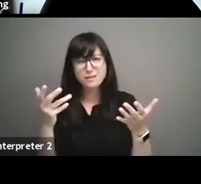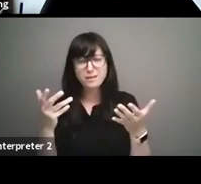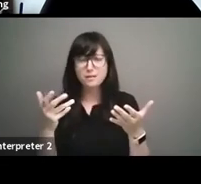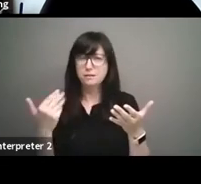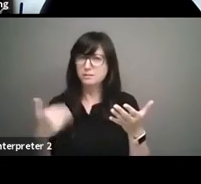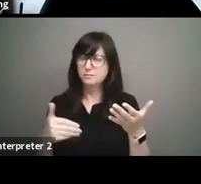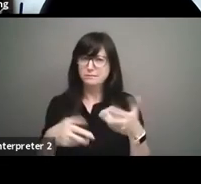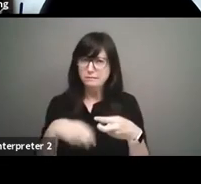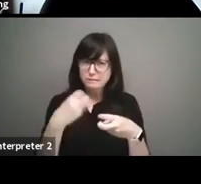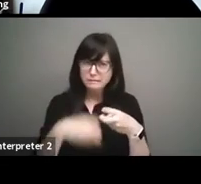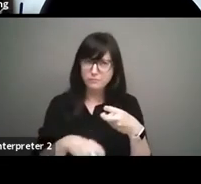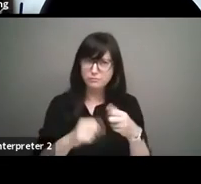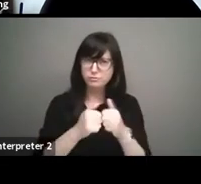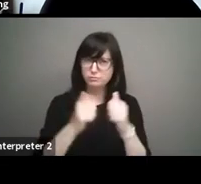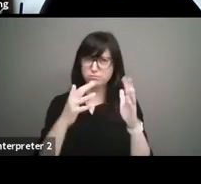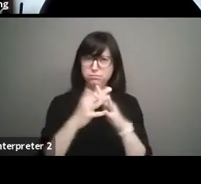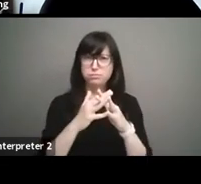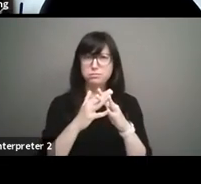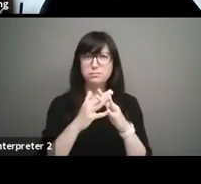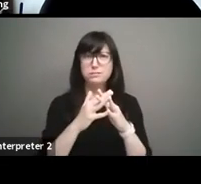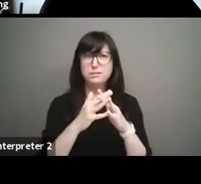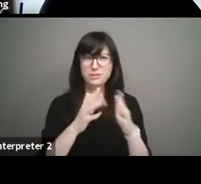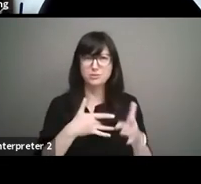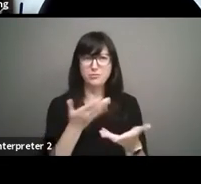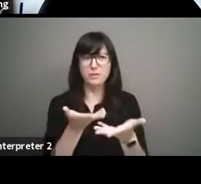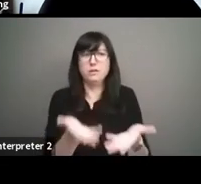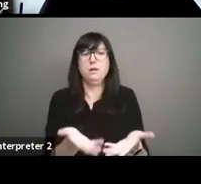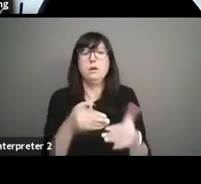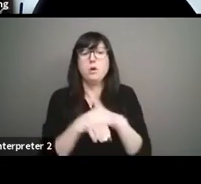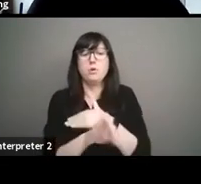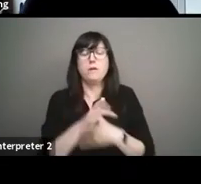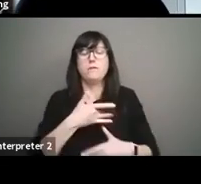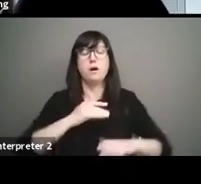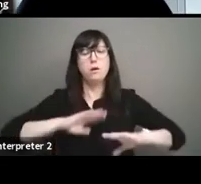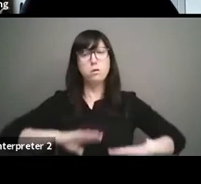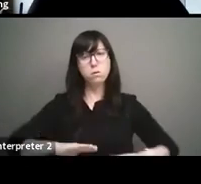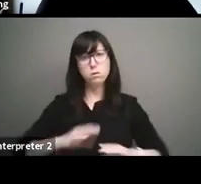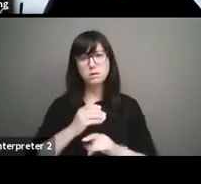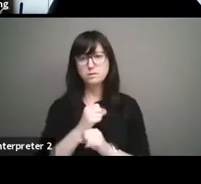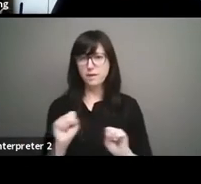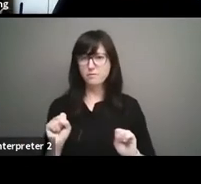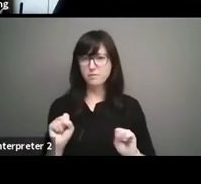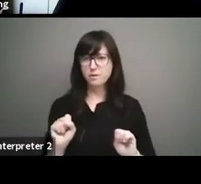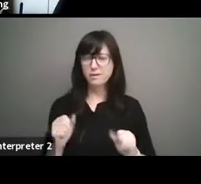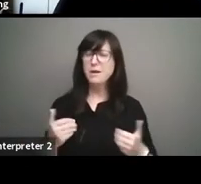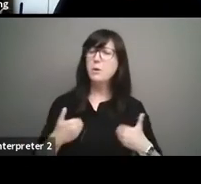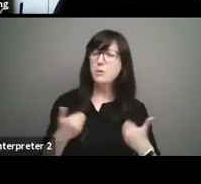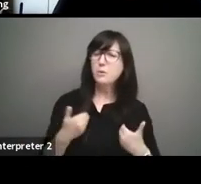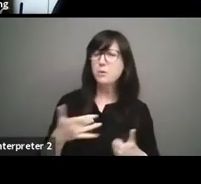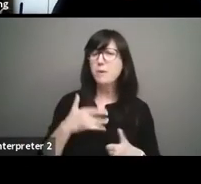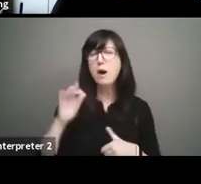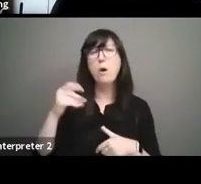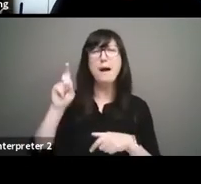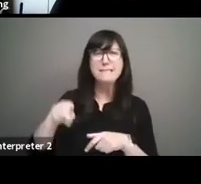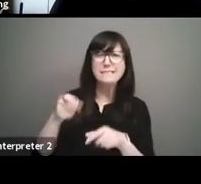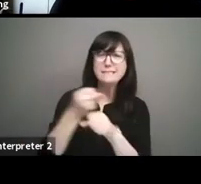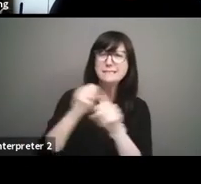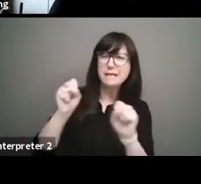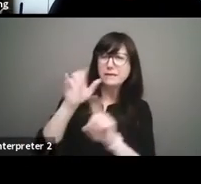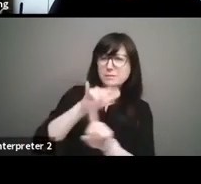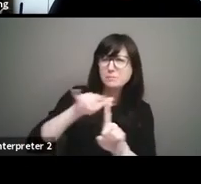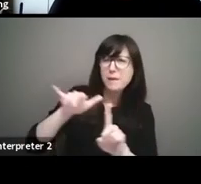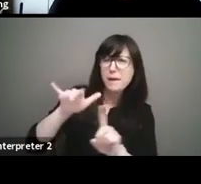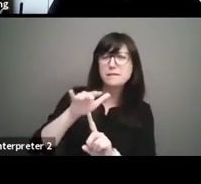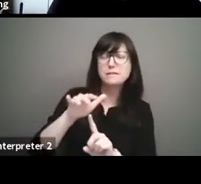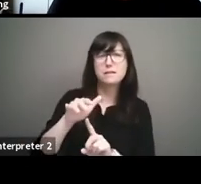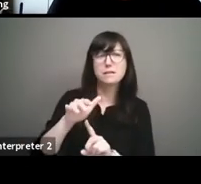to create. So we kind of like hear people talk about safe spaces and it sounds like really great and like a